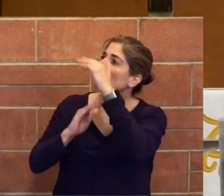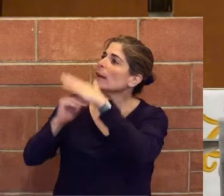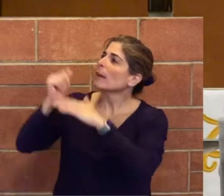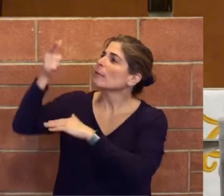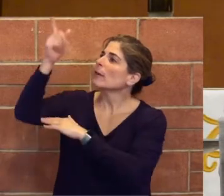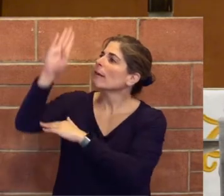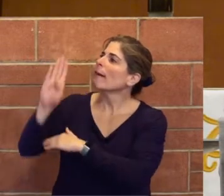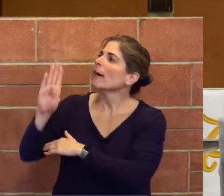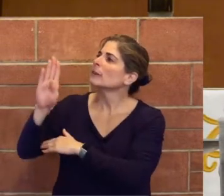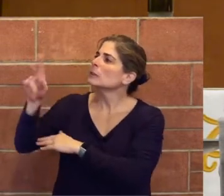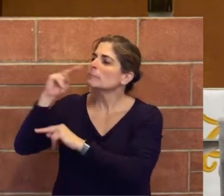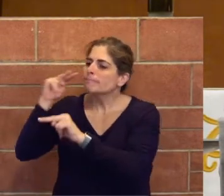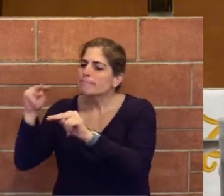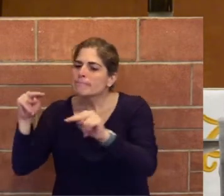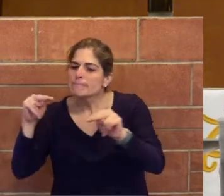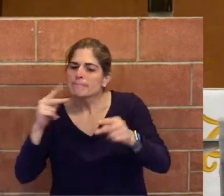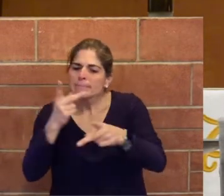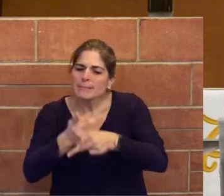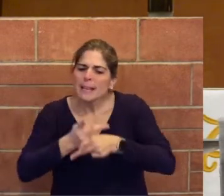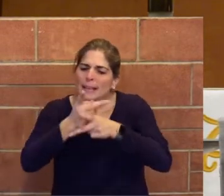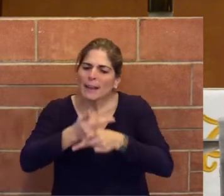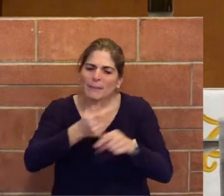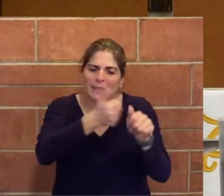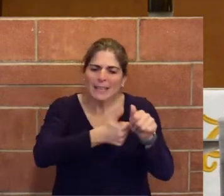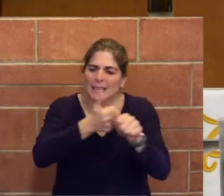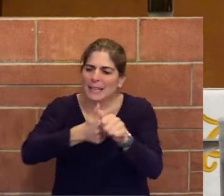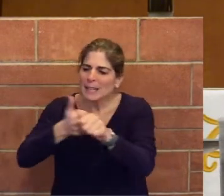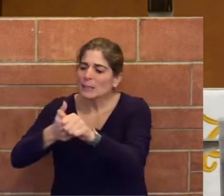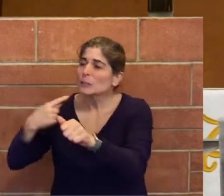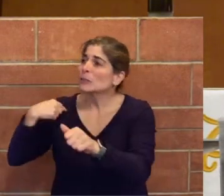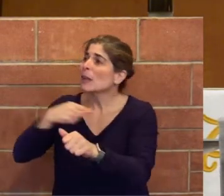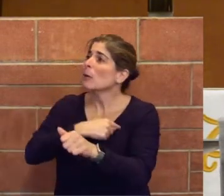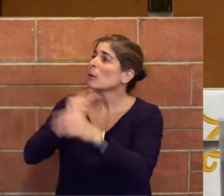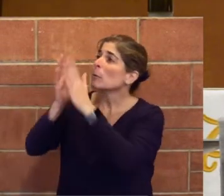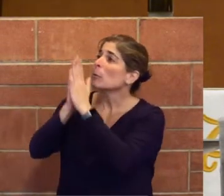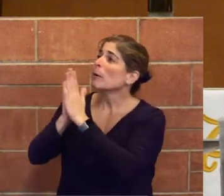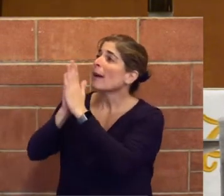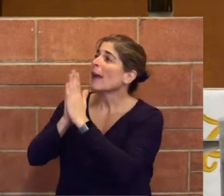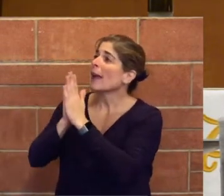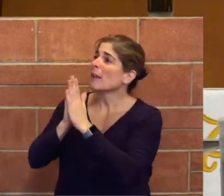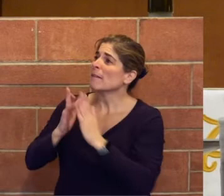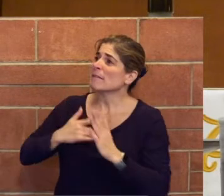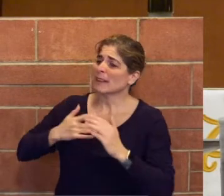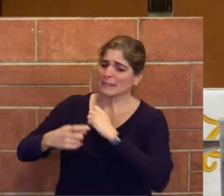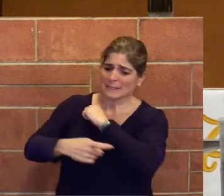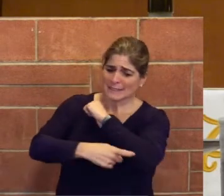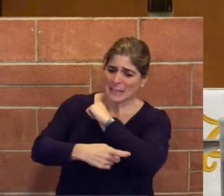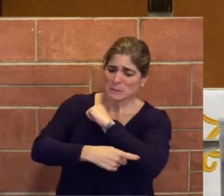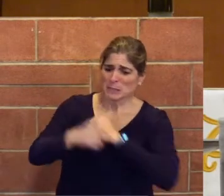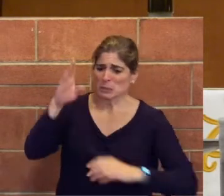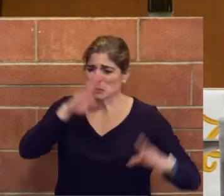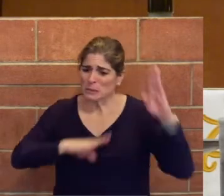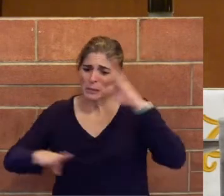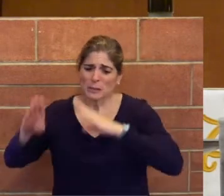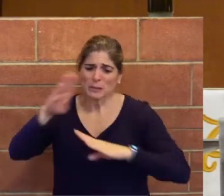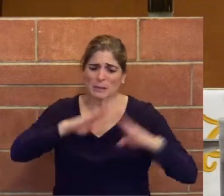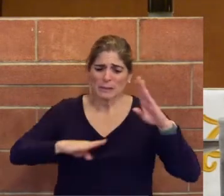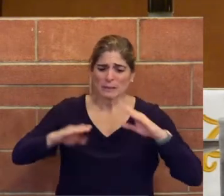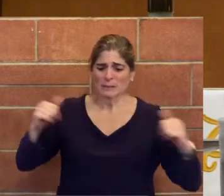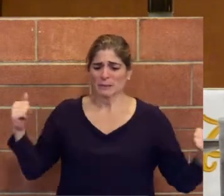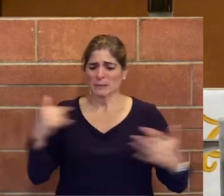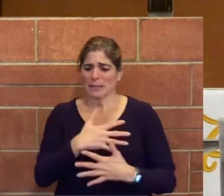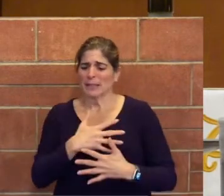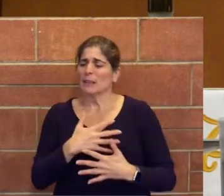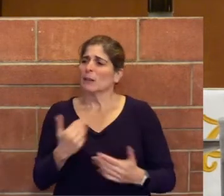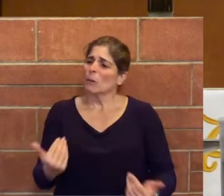Comforting God, you carry us tenderly. We pray for those who walk through dark valleys, overshadowed